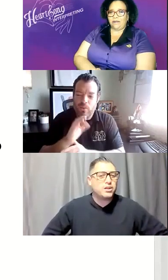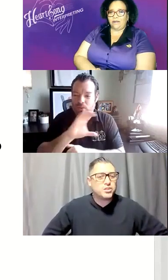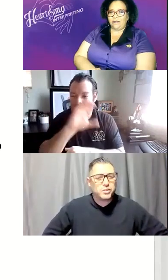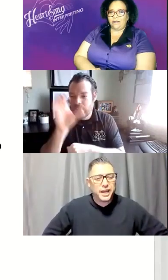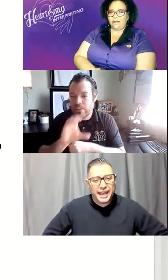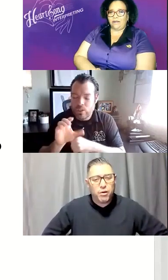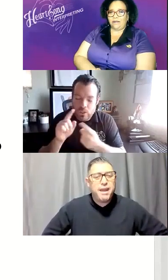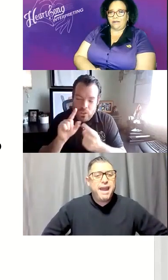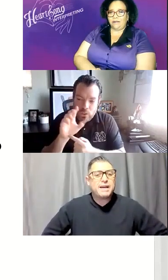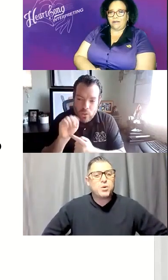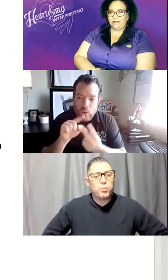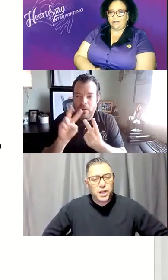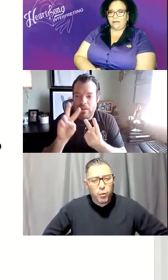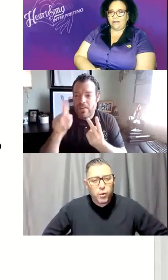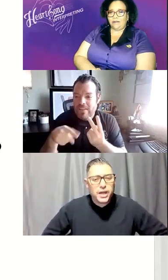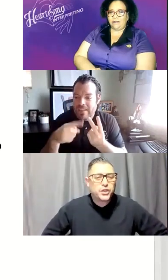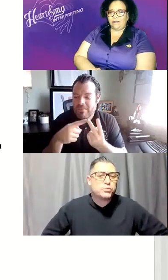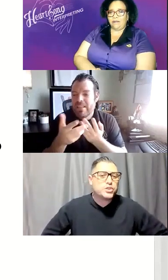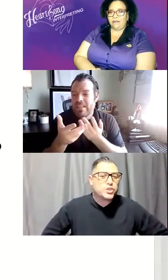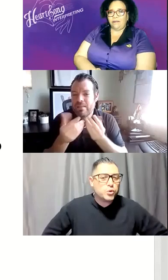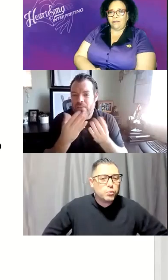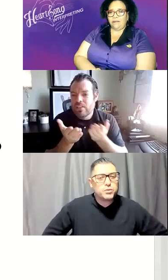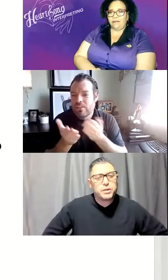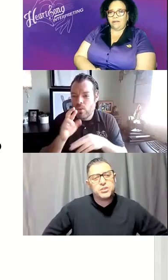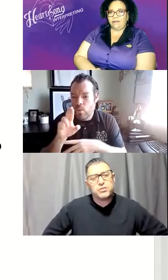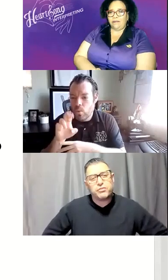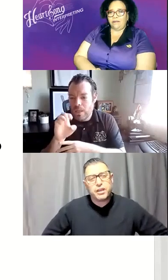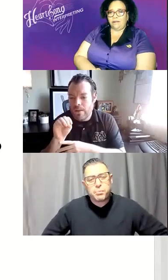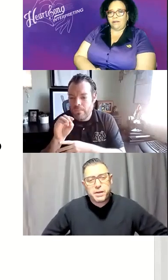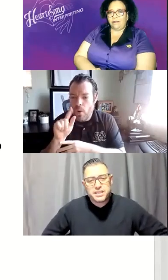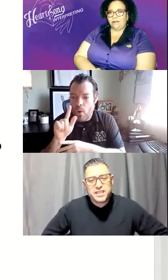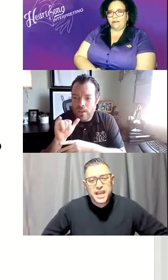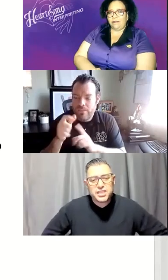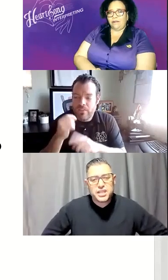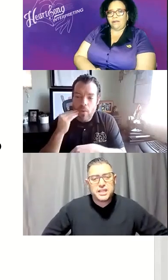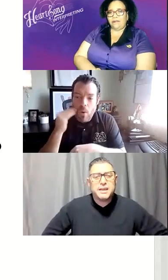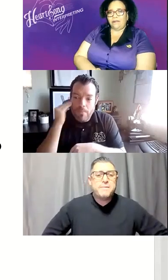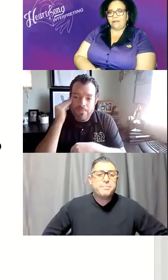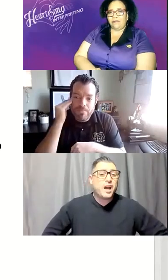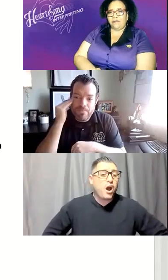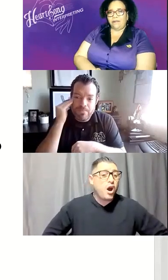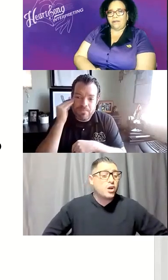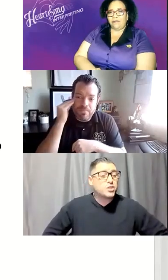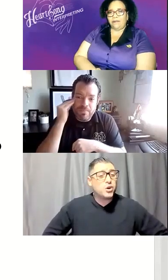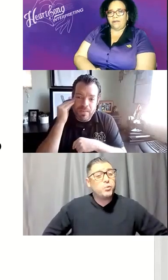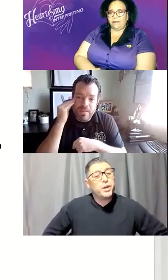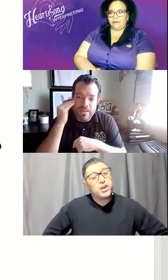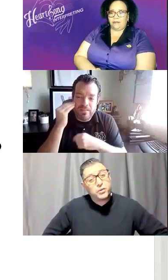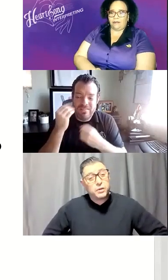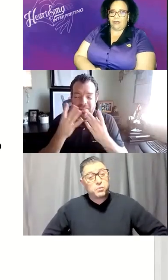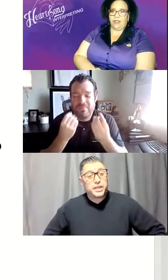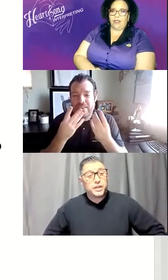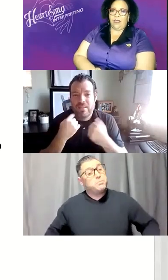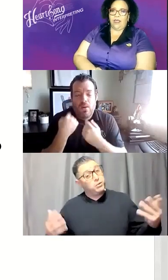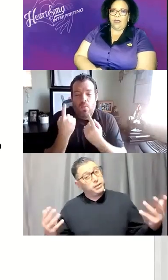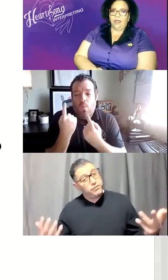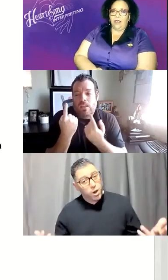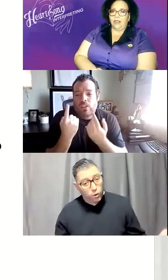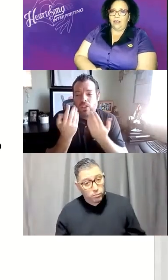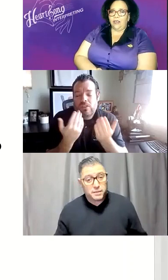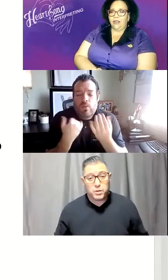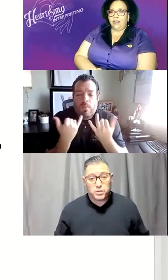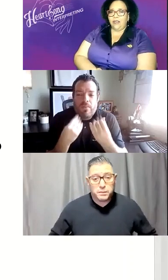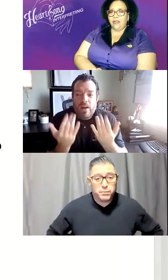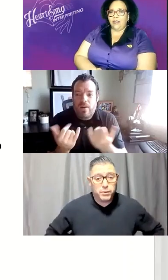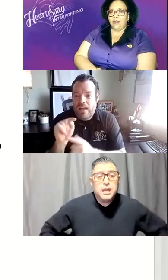We also right now have some one-on-one through Zooms. We do video presentations. Also, we are currently working remotely from